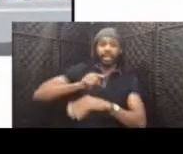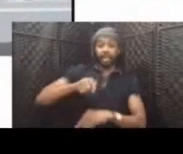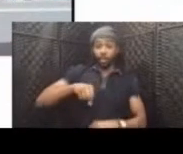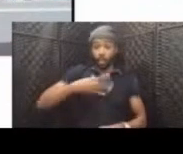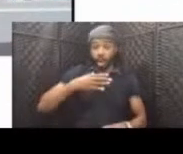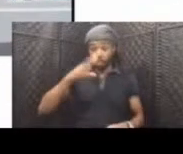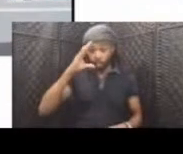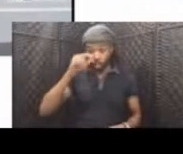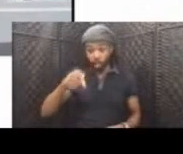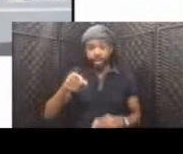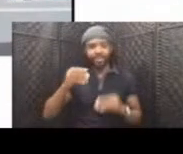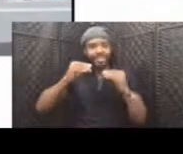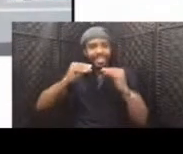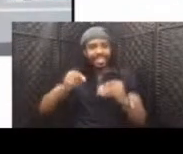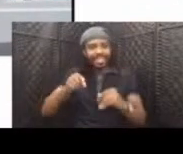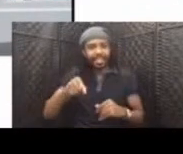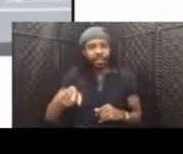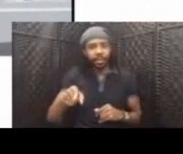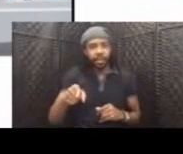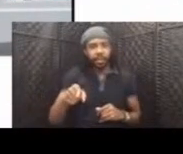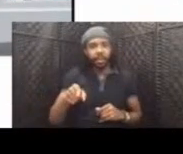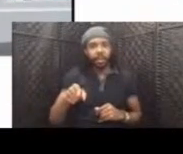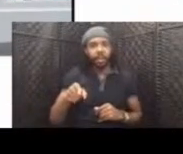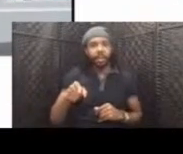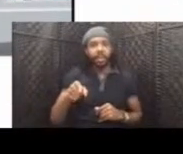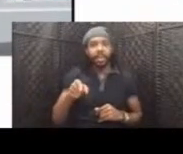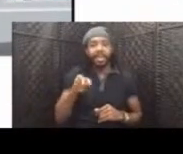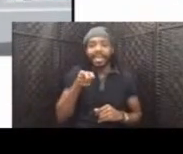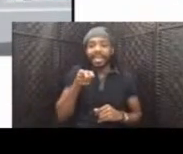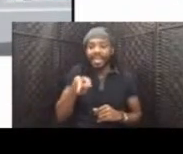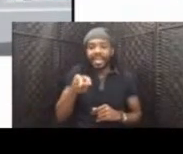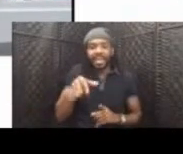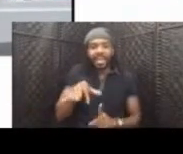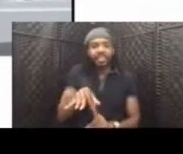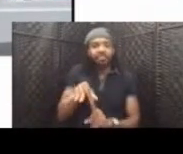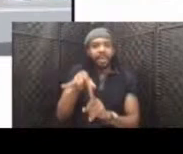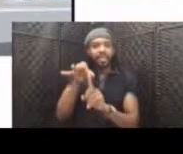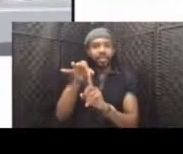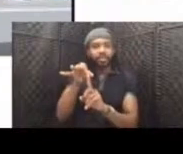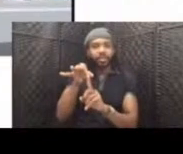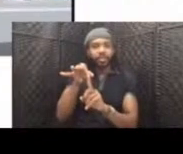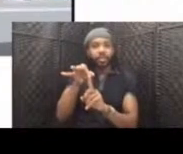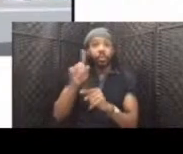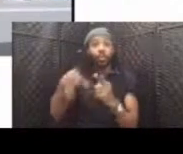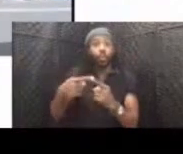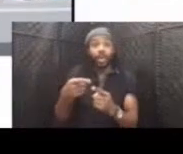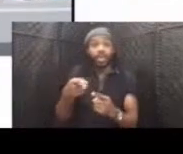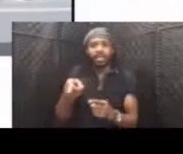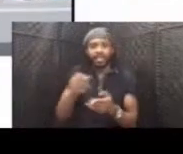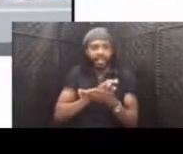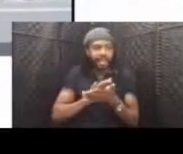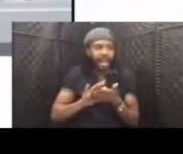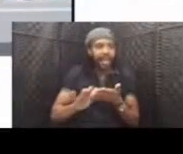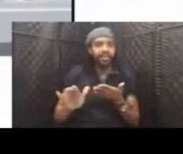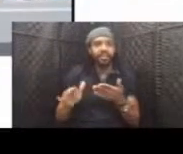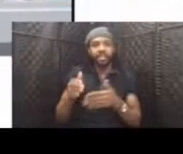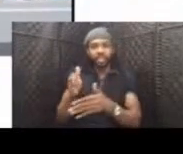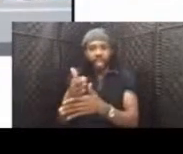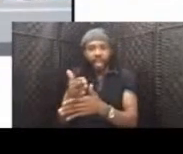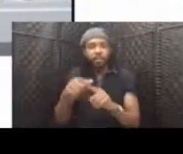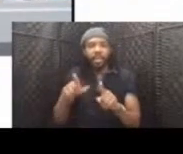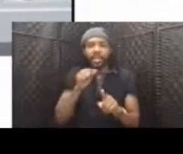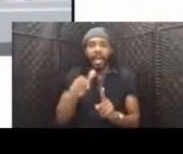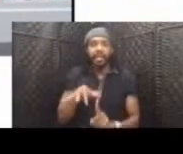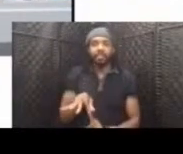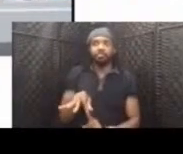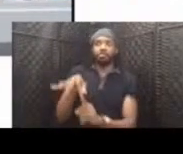teach him that he is special when he is nice and when he shares, but he's not